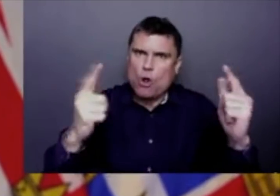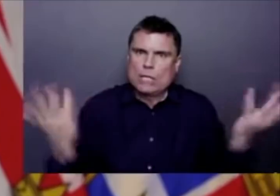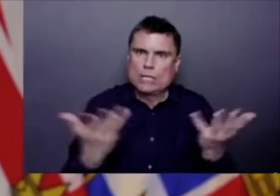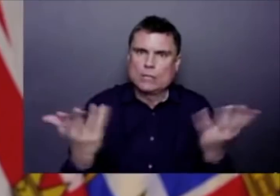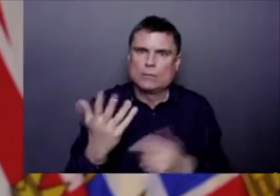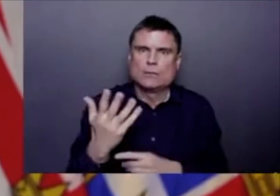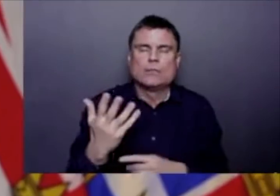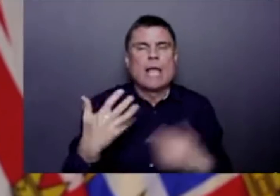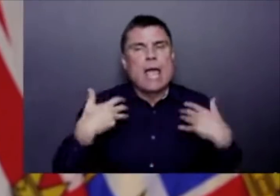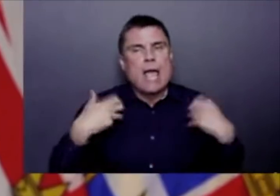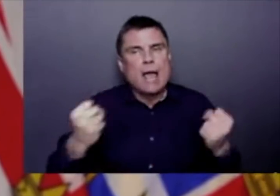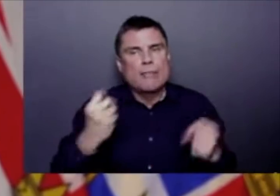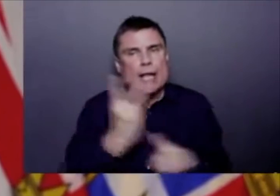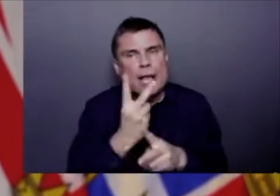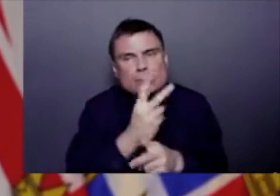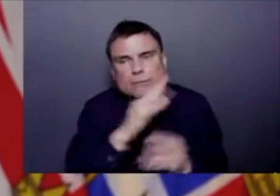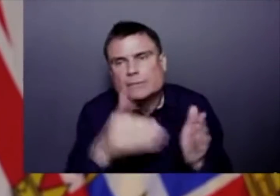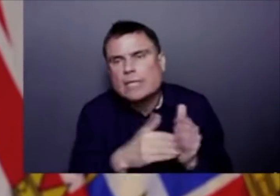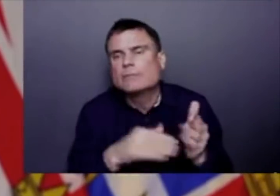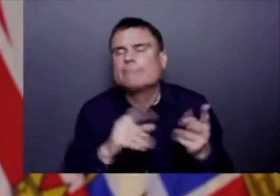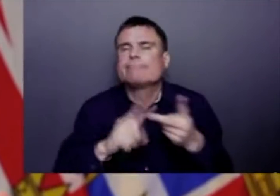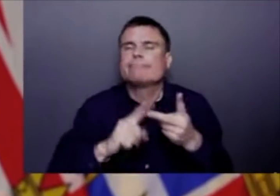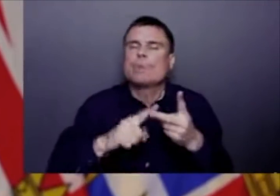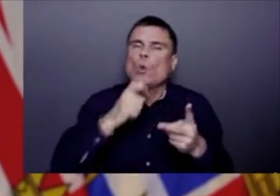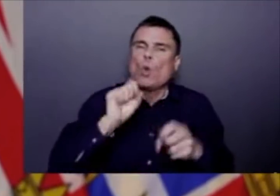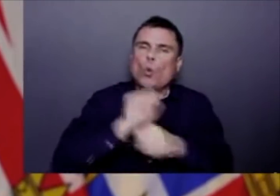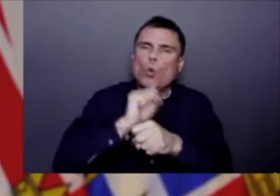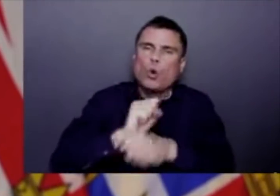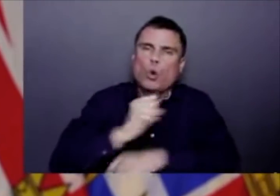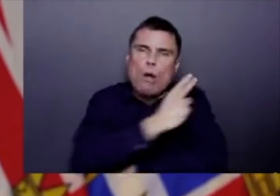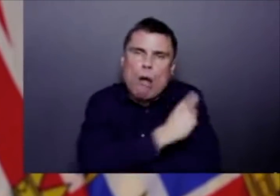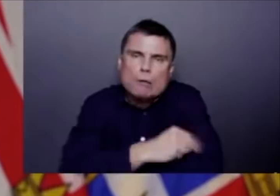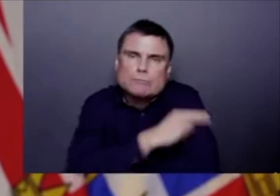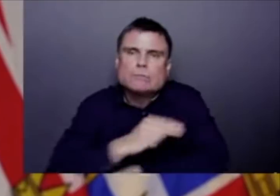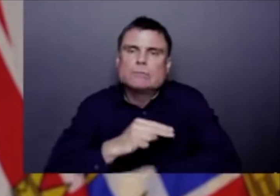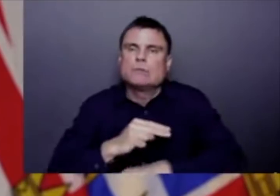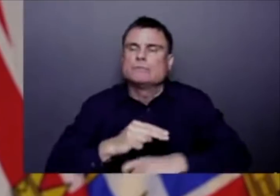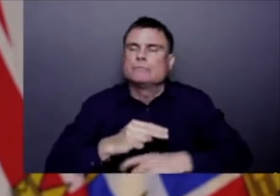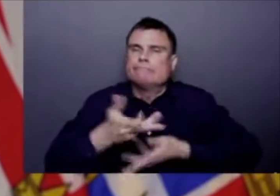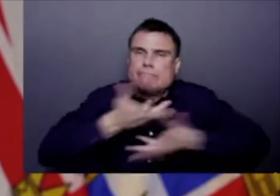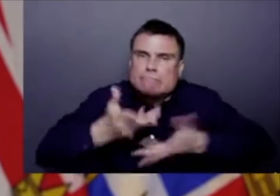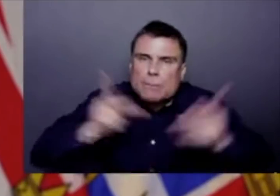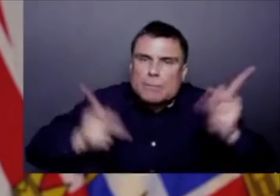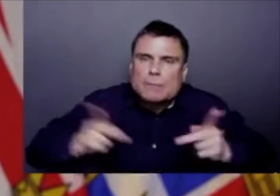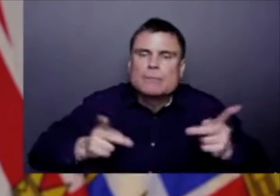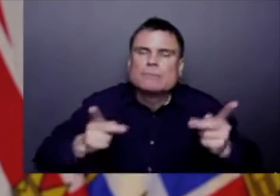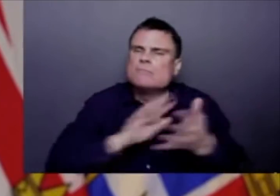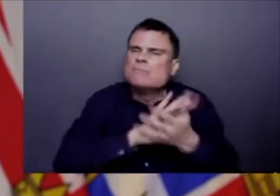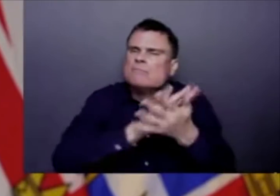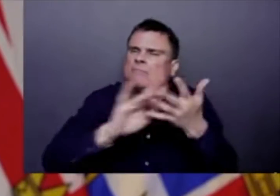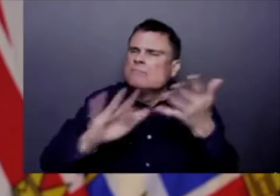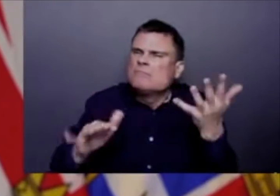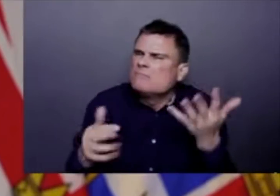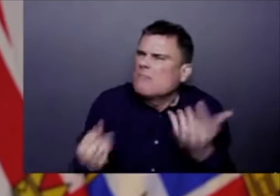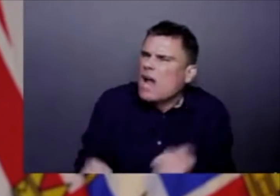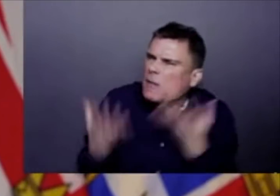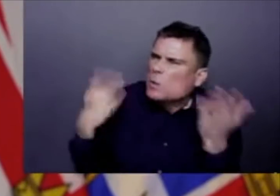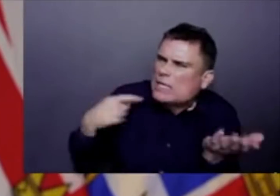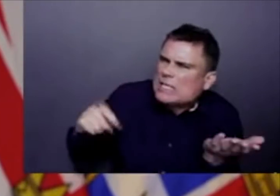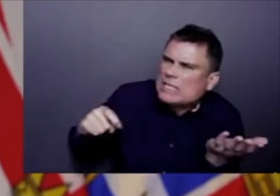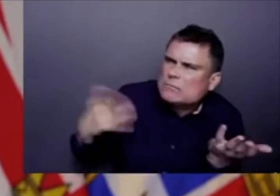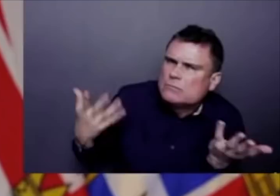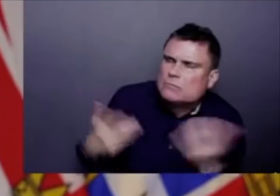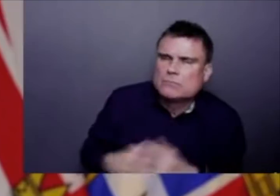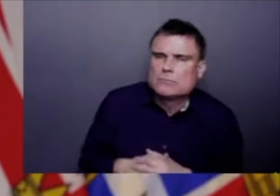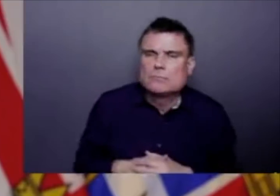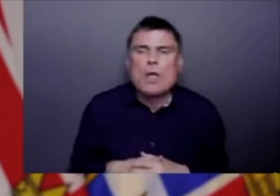and most of it's available publicly with the general list of the numbers in each of those categories. So I